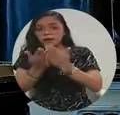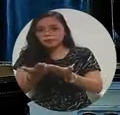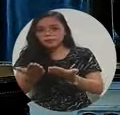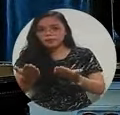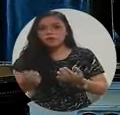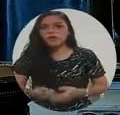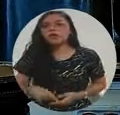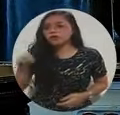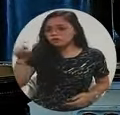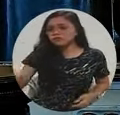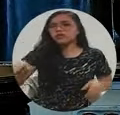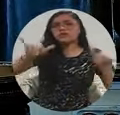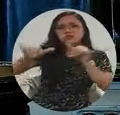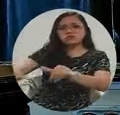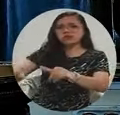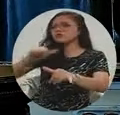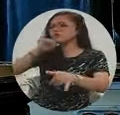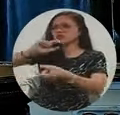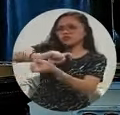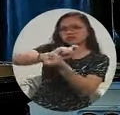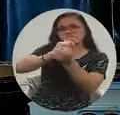Where is? For is.